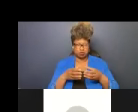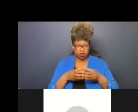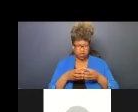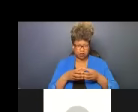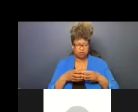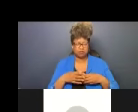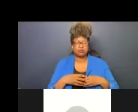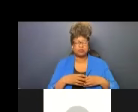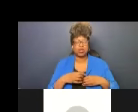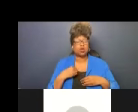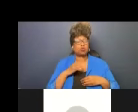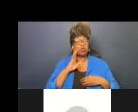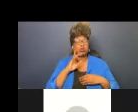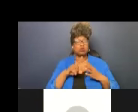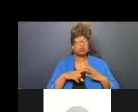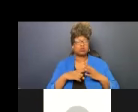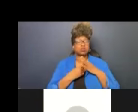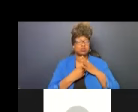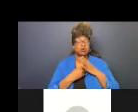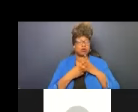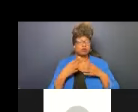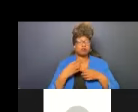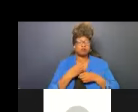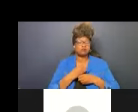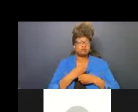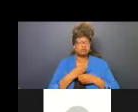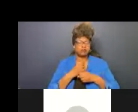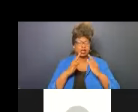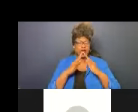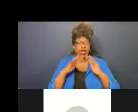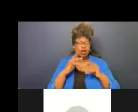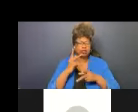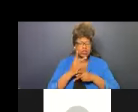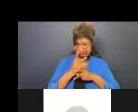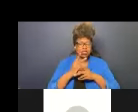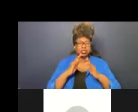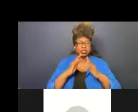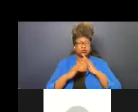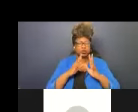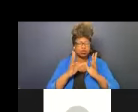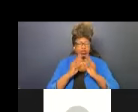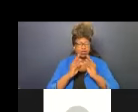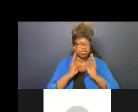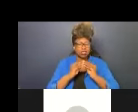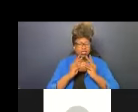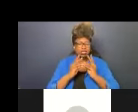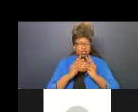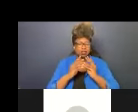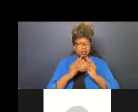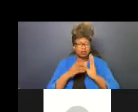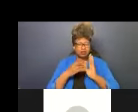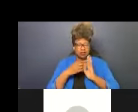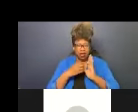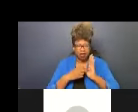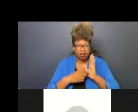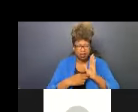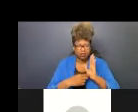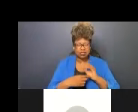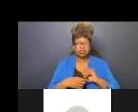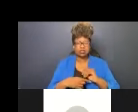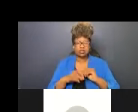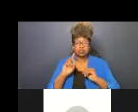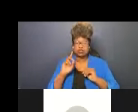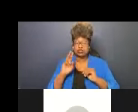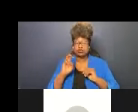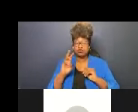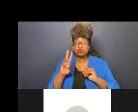just recapping some of our housekeeping and community meeting guidelines. And actually, Drew, do you want to speak to these again? You did such a good job